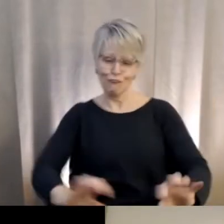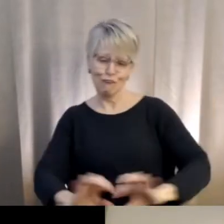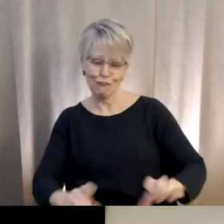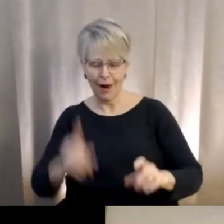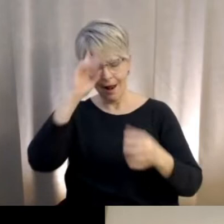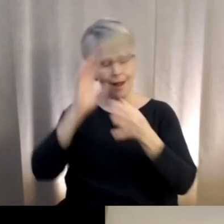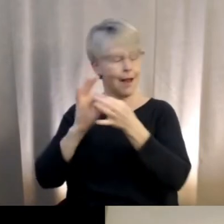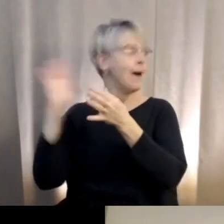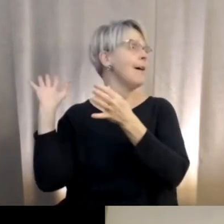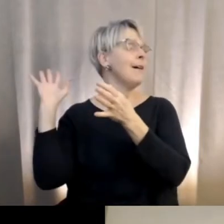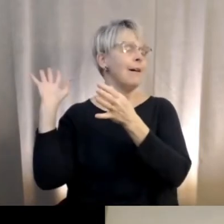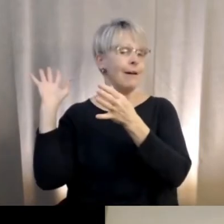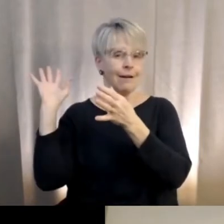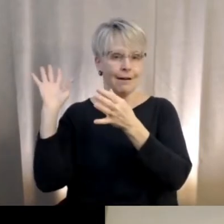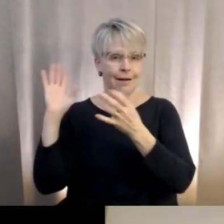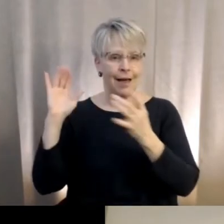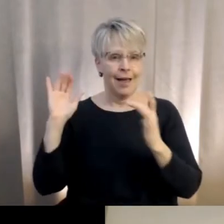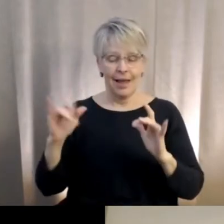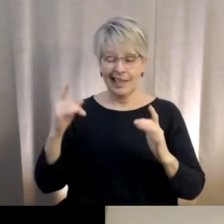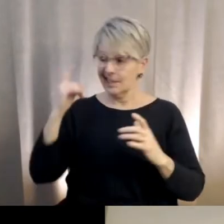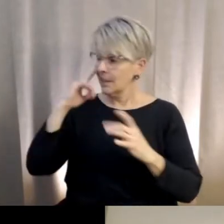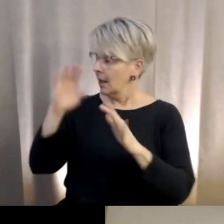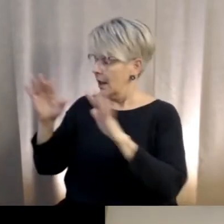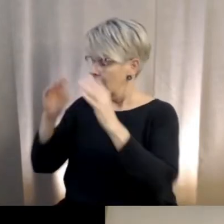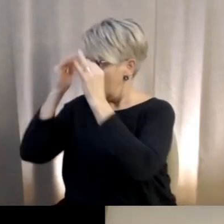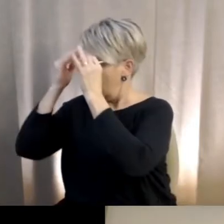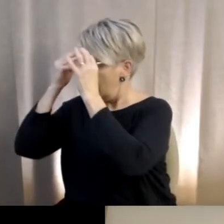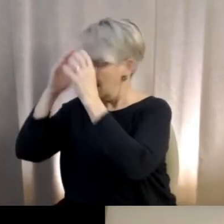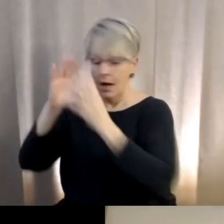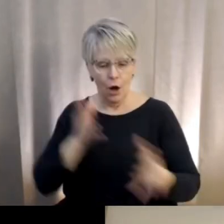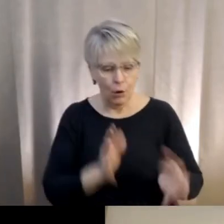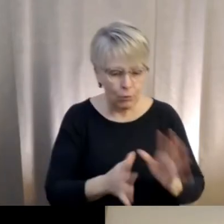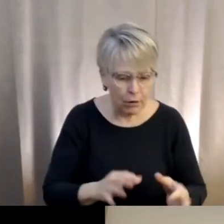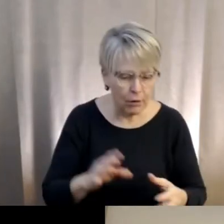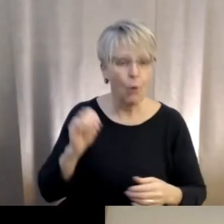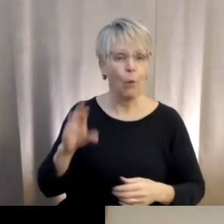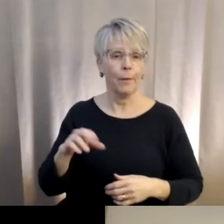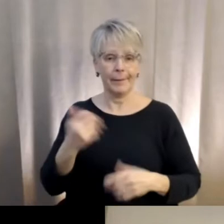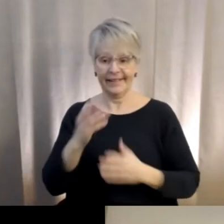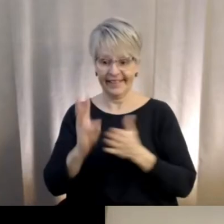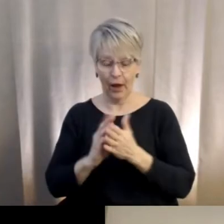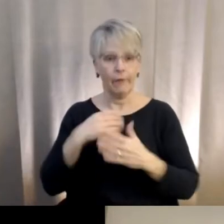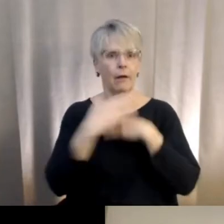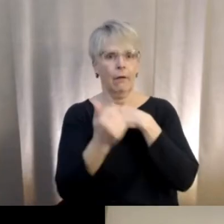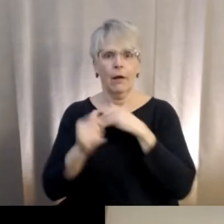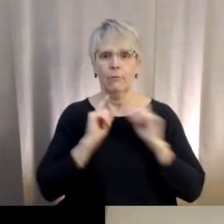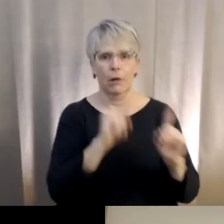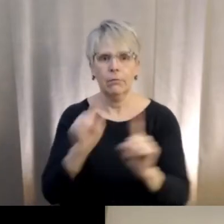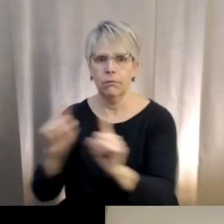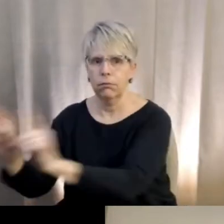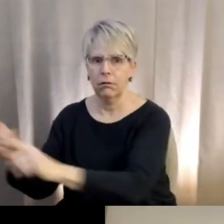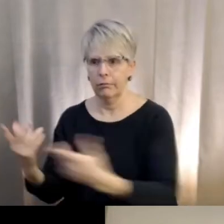off the call that you might have just come on, or the 10 calls you just did in 6 hours, to kind of give you